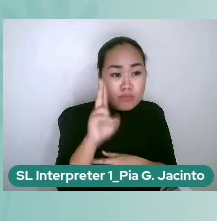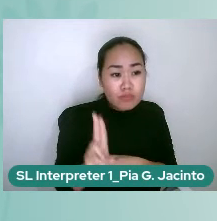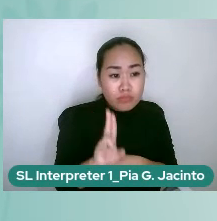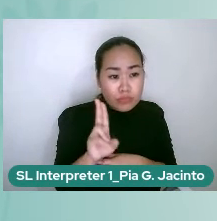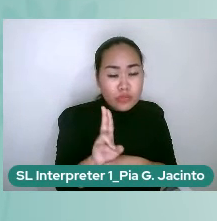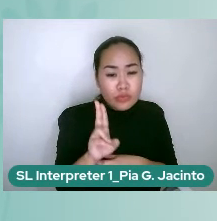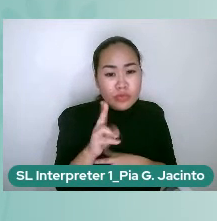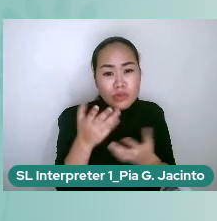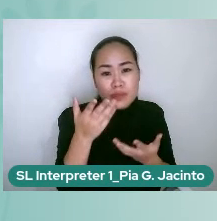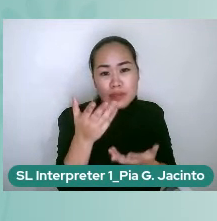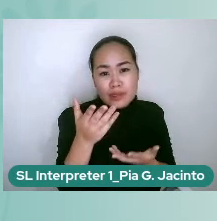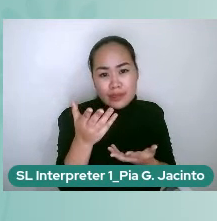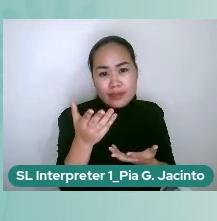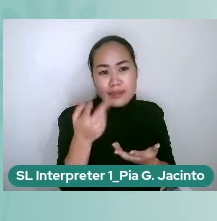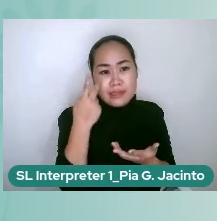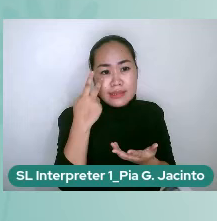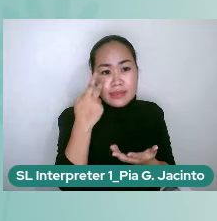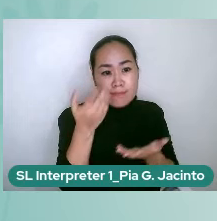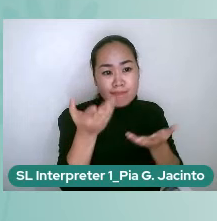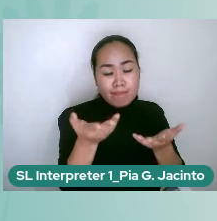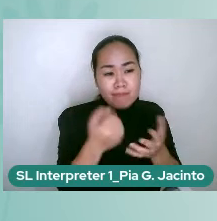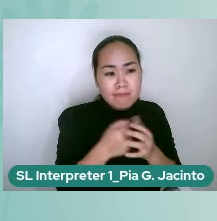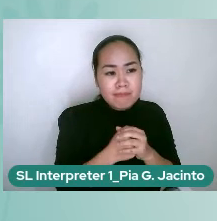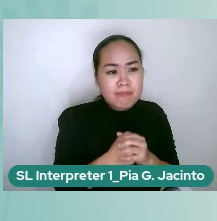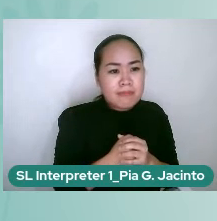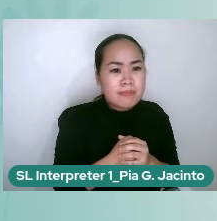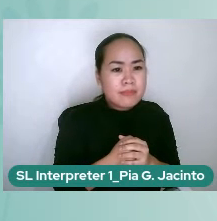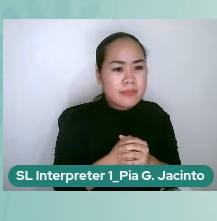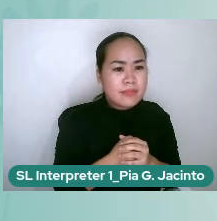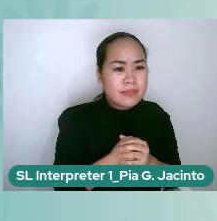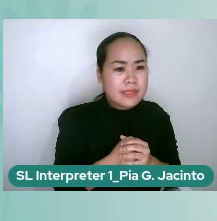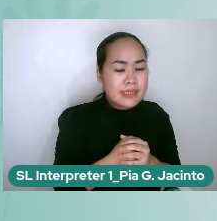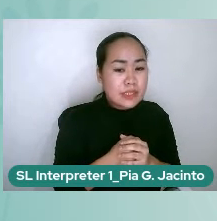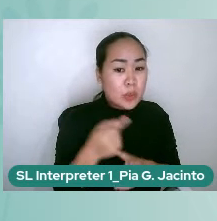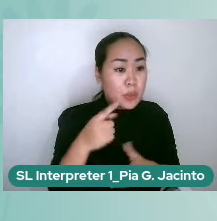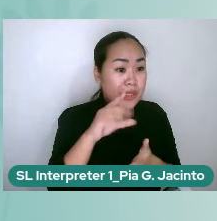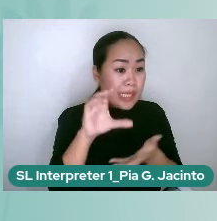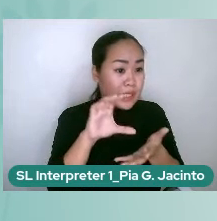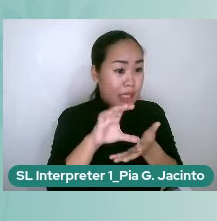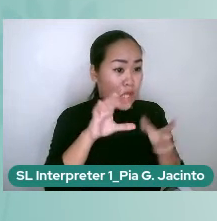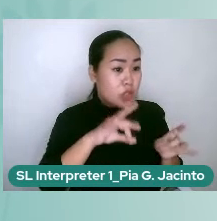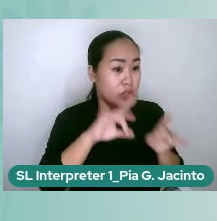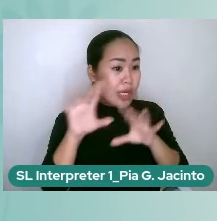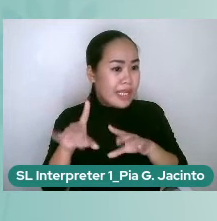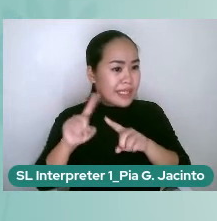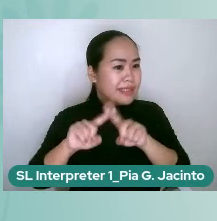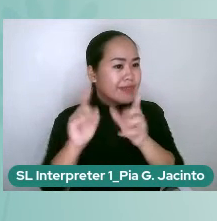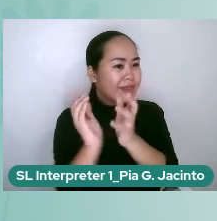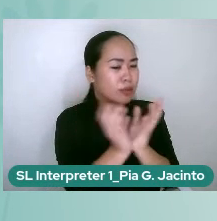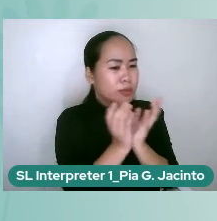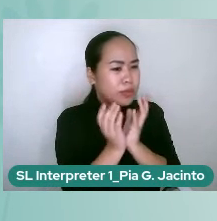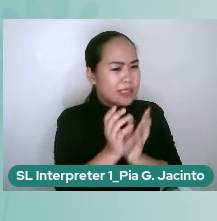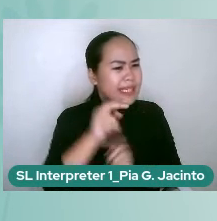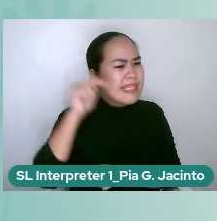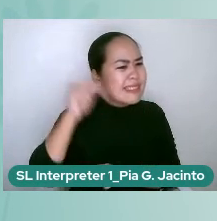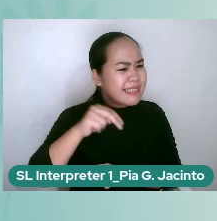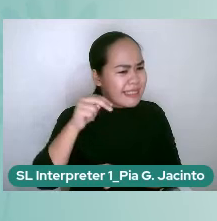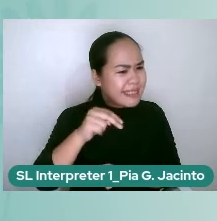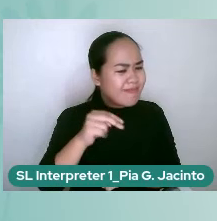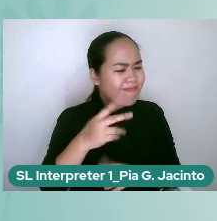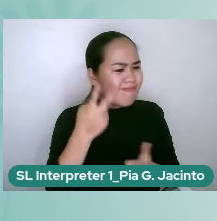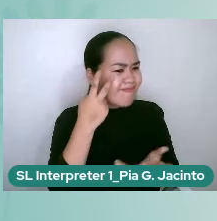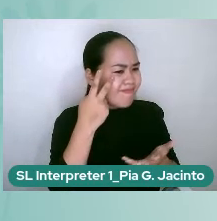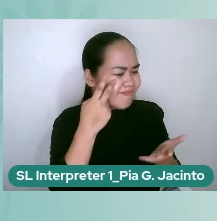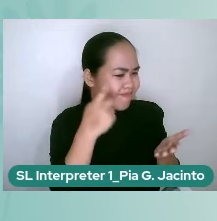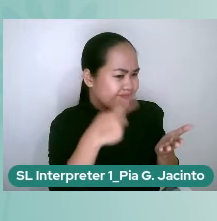screen people who reside in Central Australia and remote communities, we needed to validate the stability of the